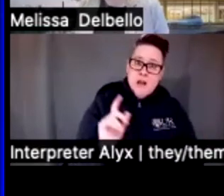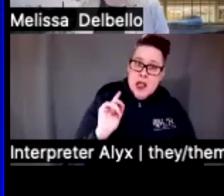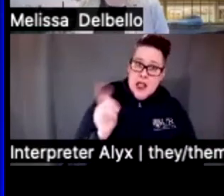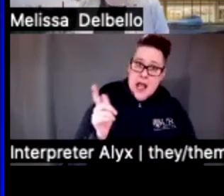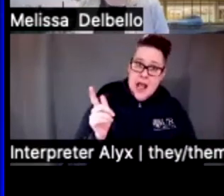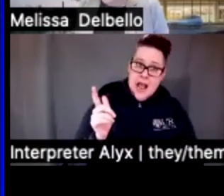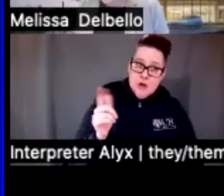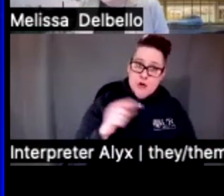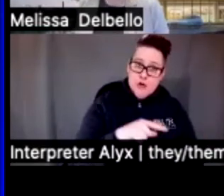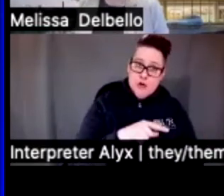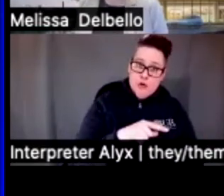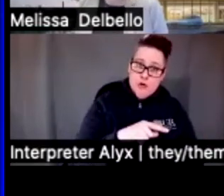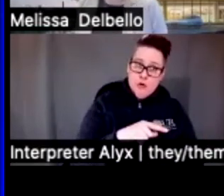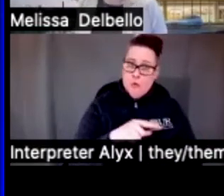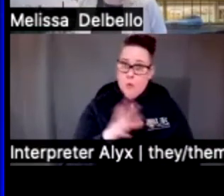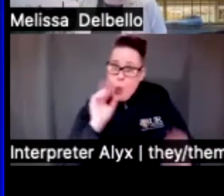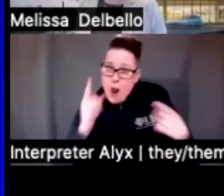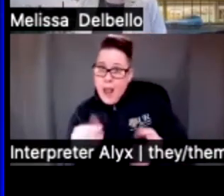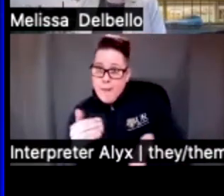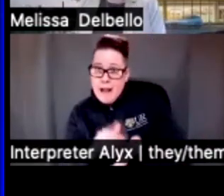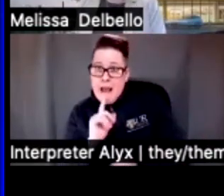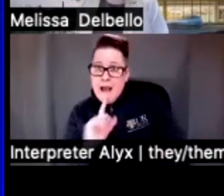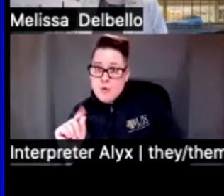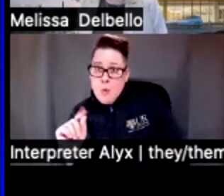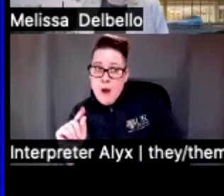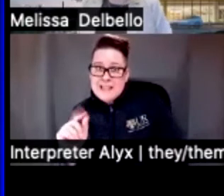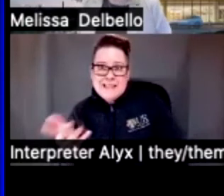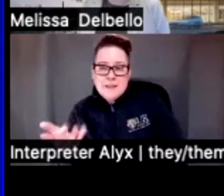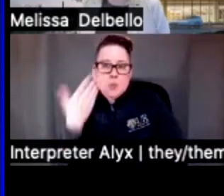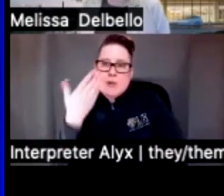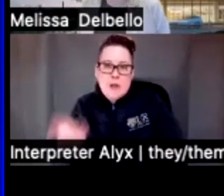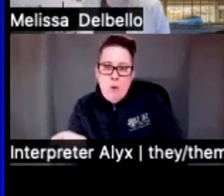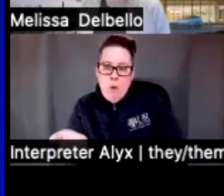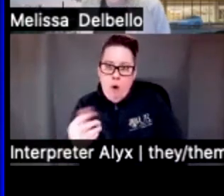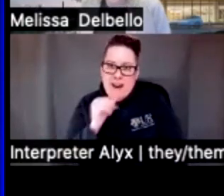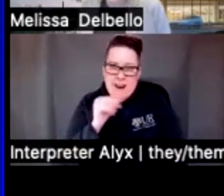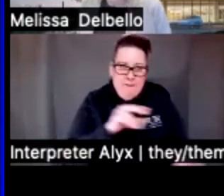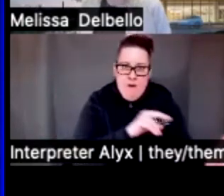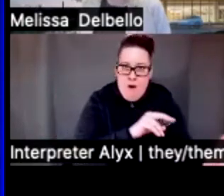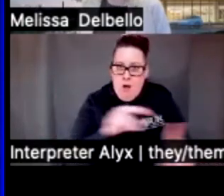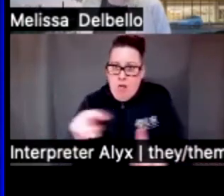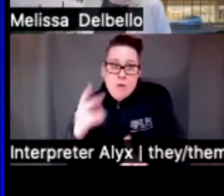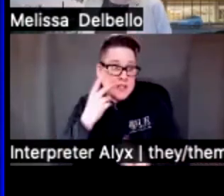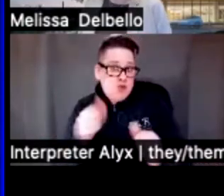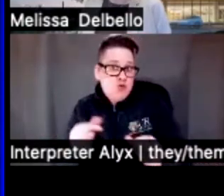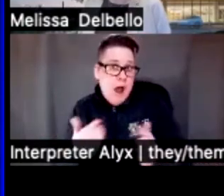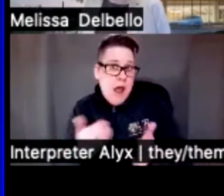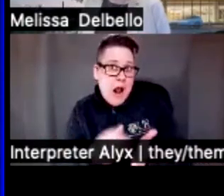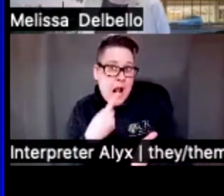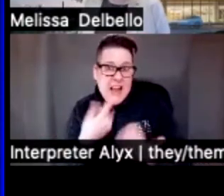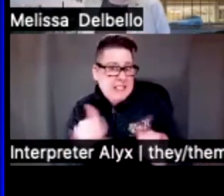at age 20? But we just don't have longitudinal data at this point. But